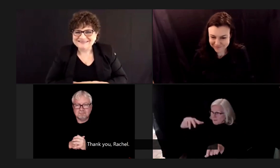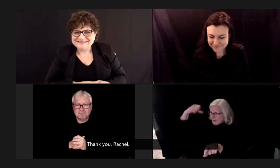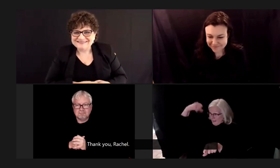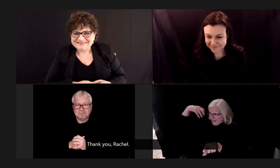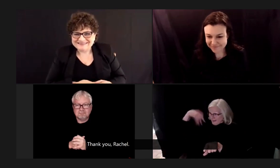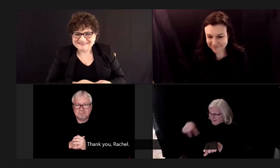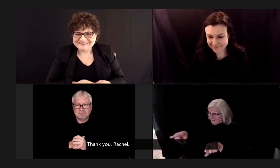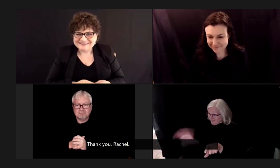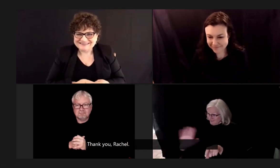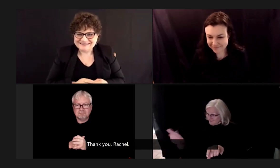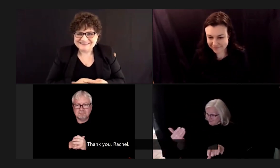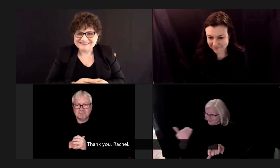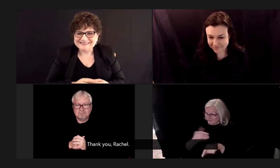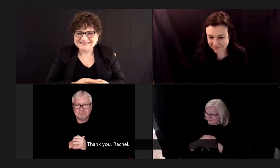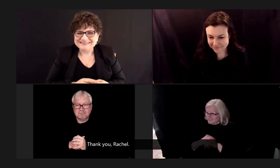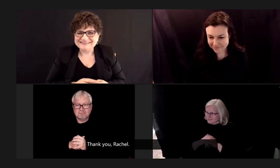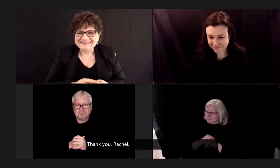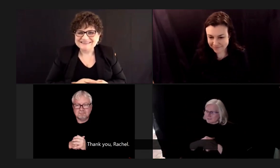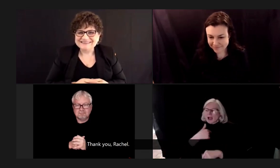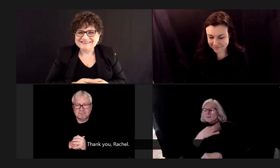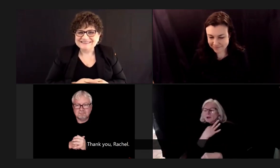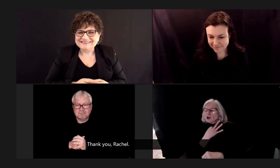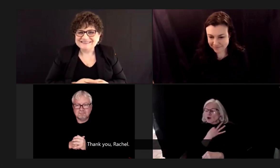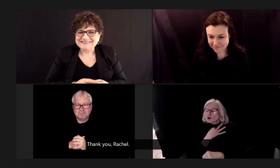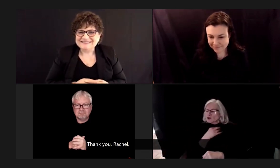Yes, hello.